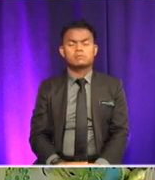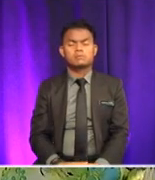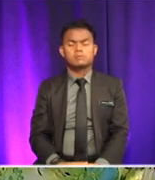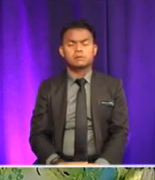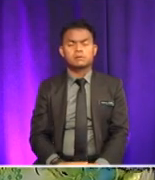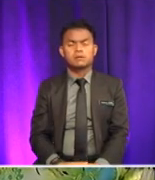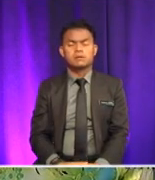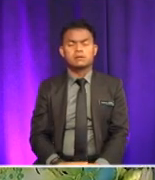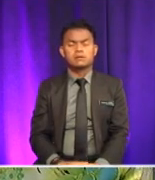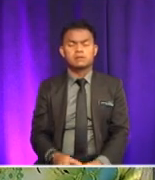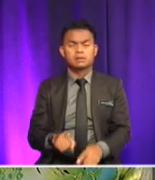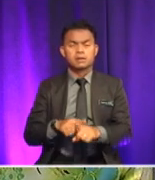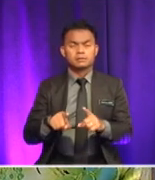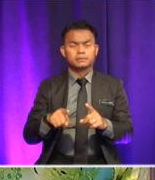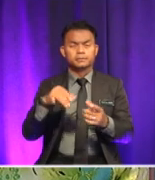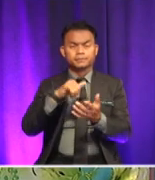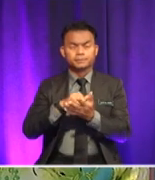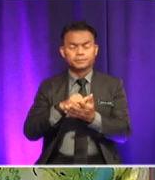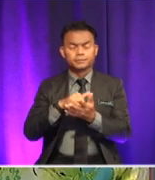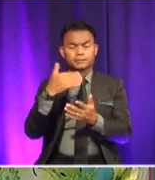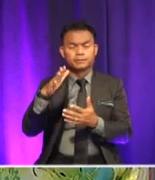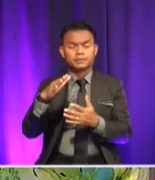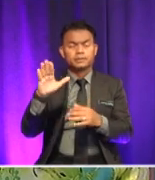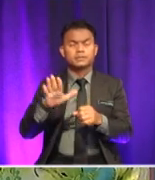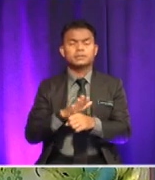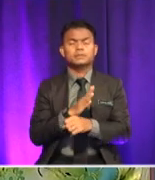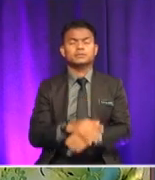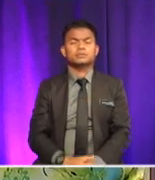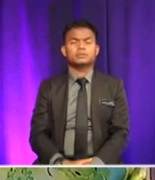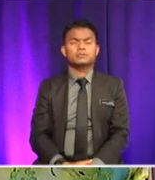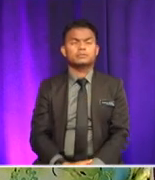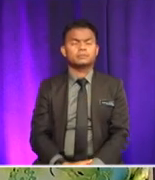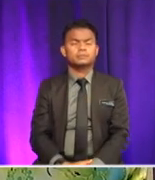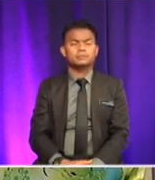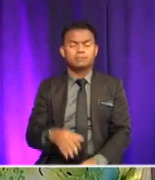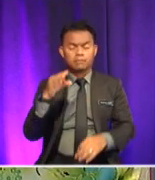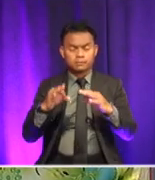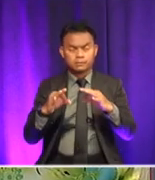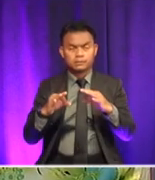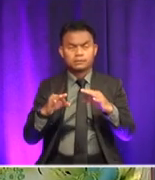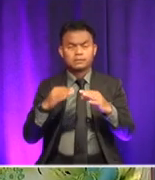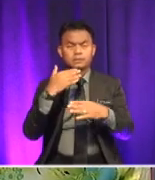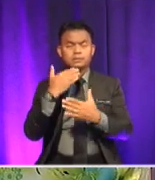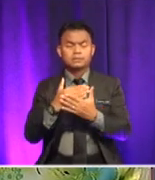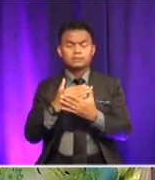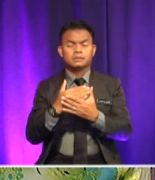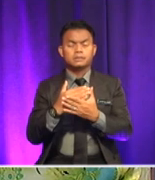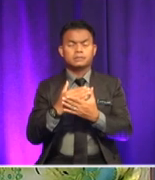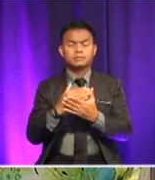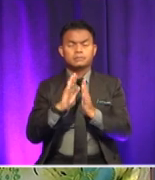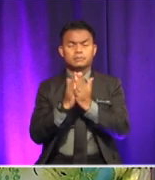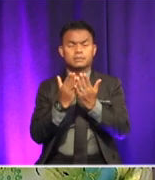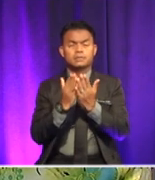setting that is already in there, in the story. Is the setting like Birds of Paradise? It shows